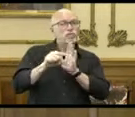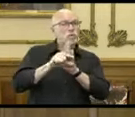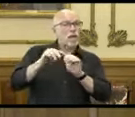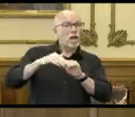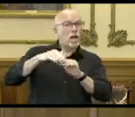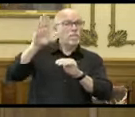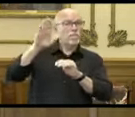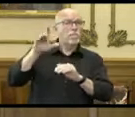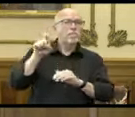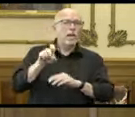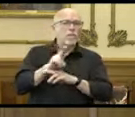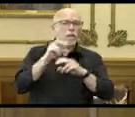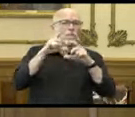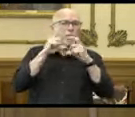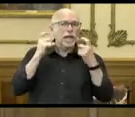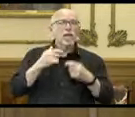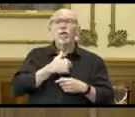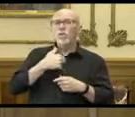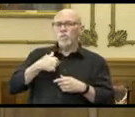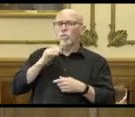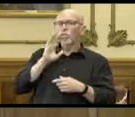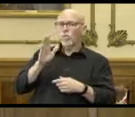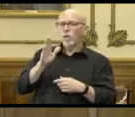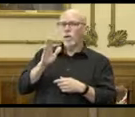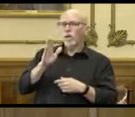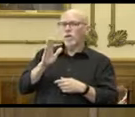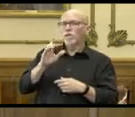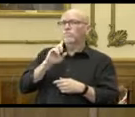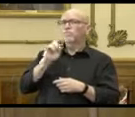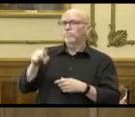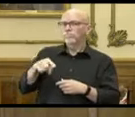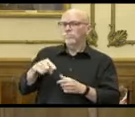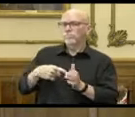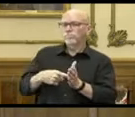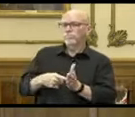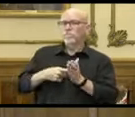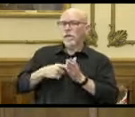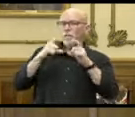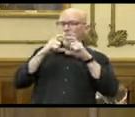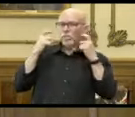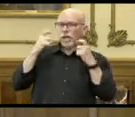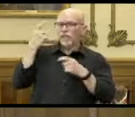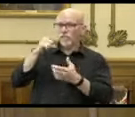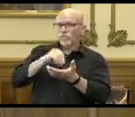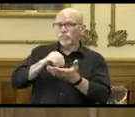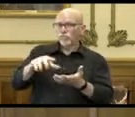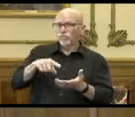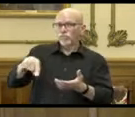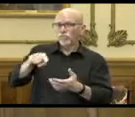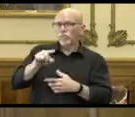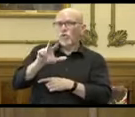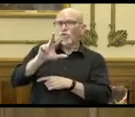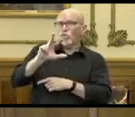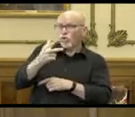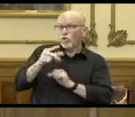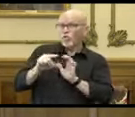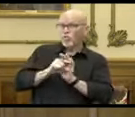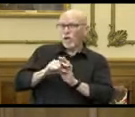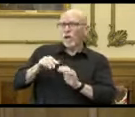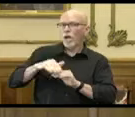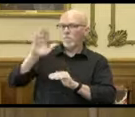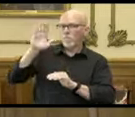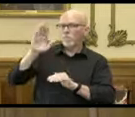masks. We will apply mandatory mask wearing for students in the third grade and